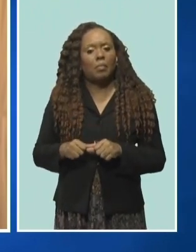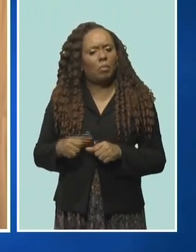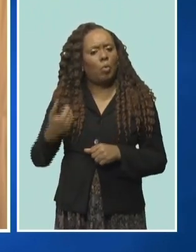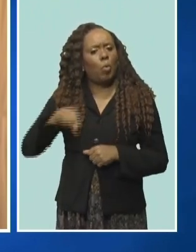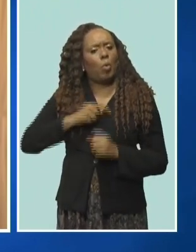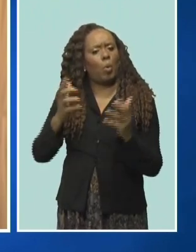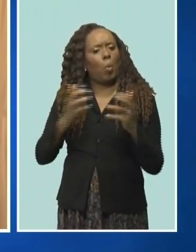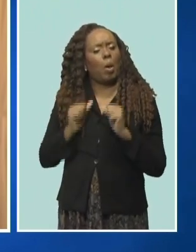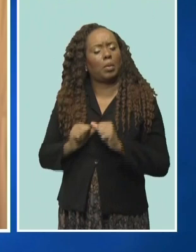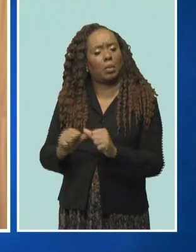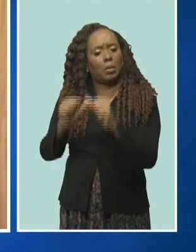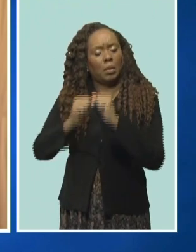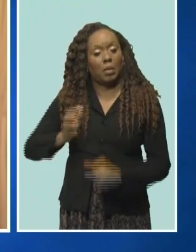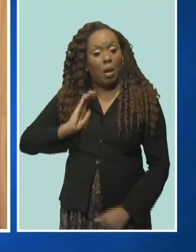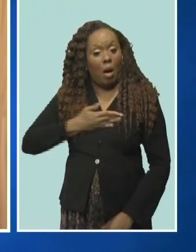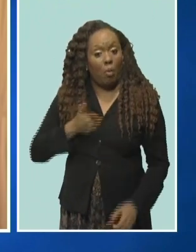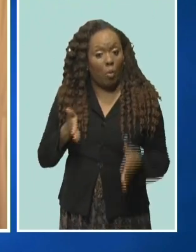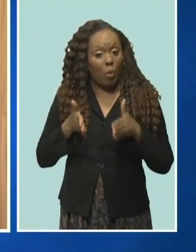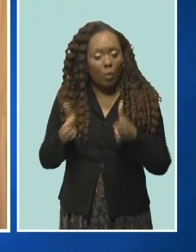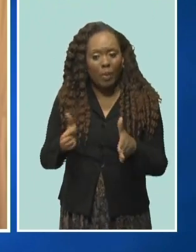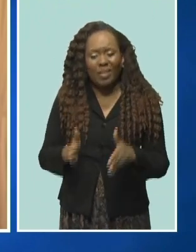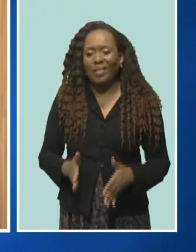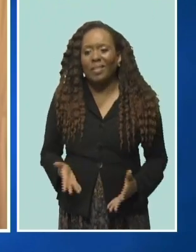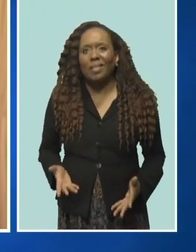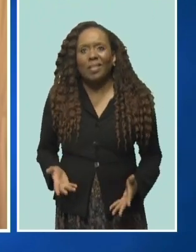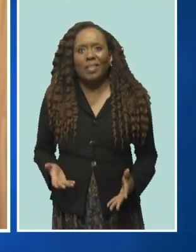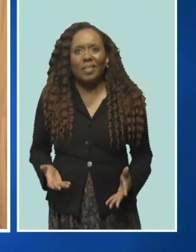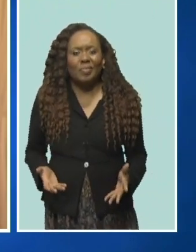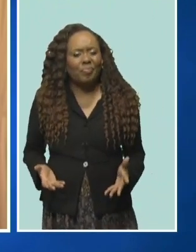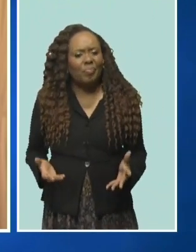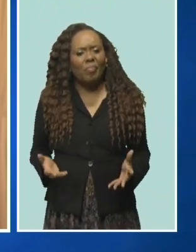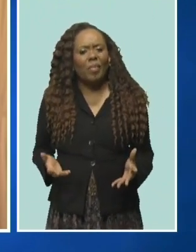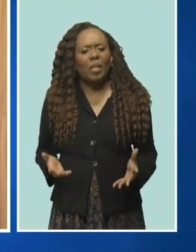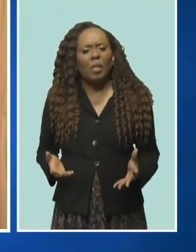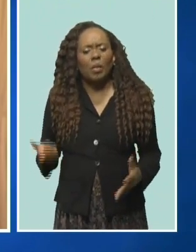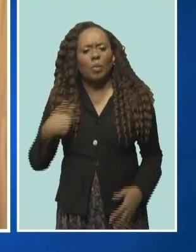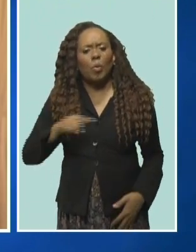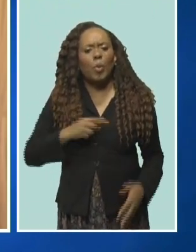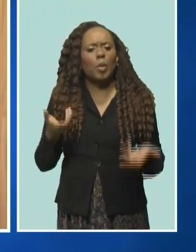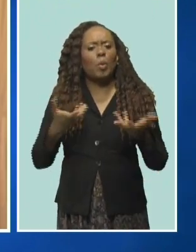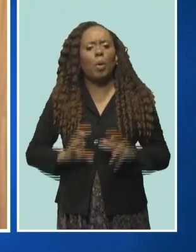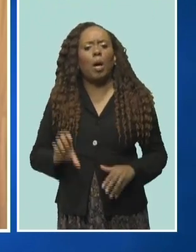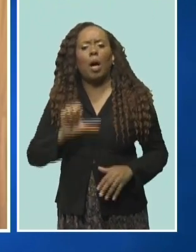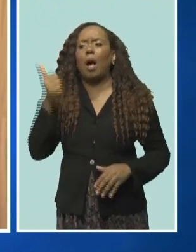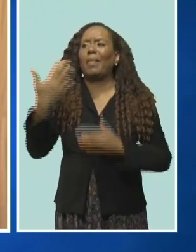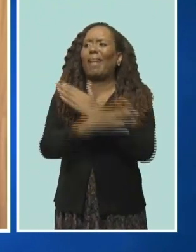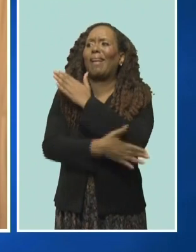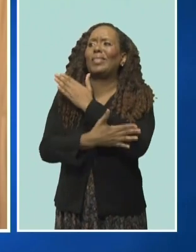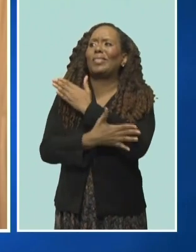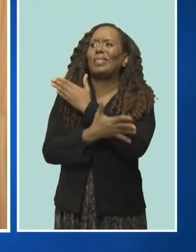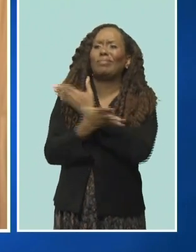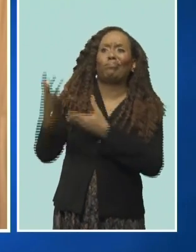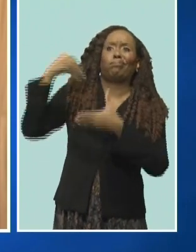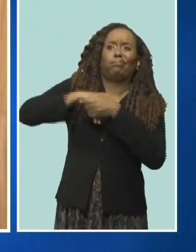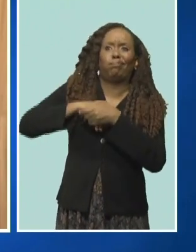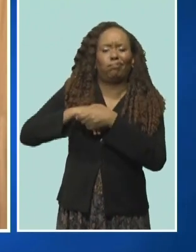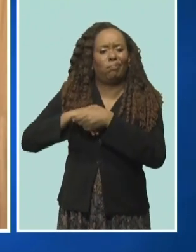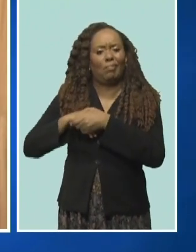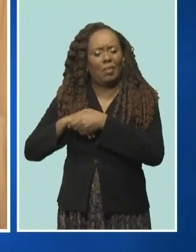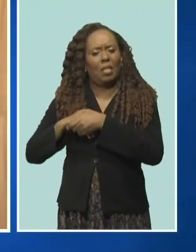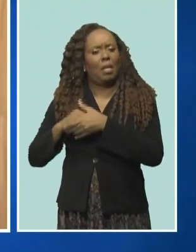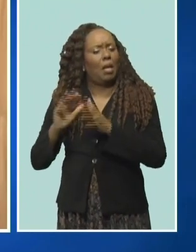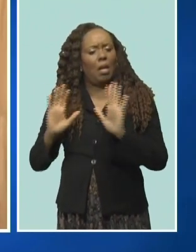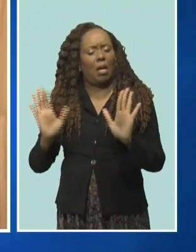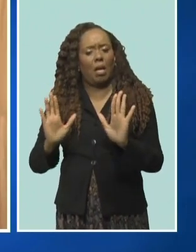let us allow foreign influences that would call for rapid escalation of disputes to a point where there's no coming back. We